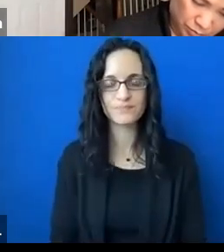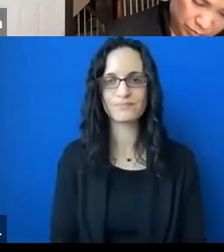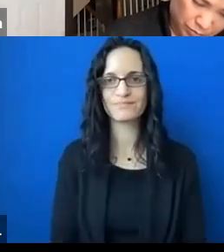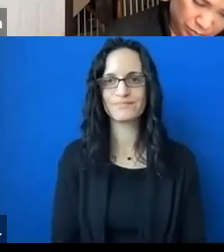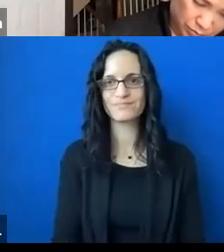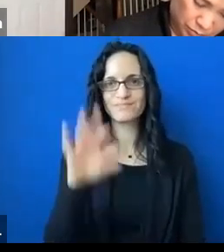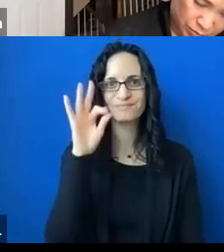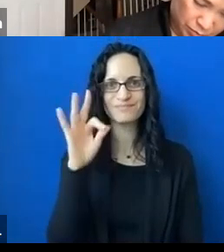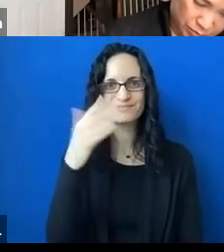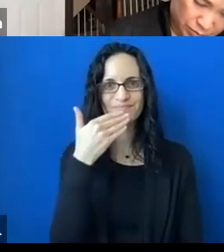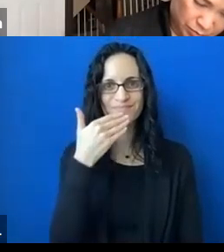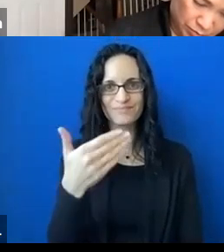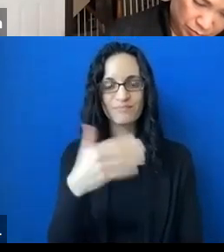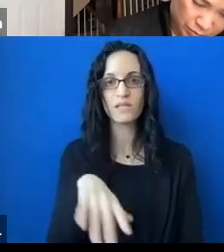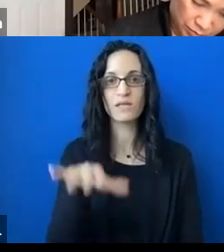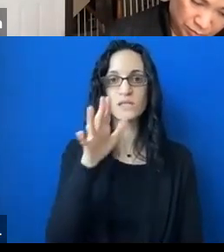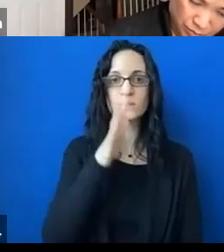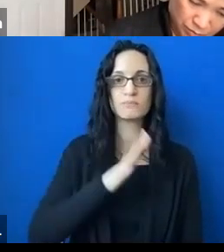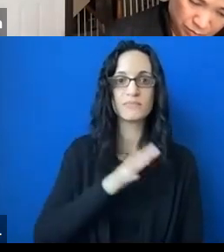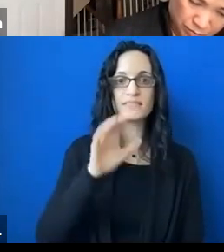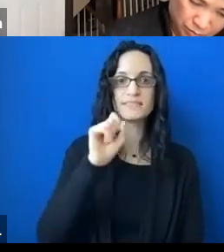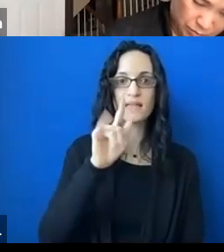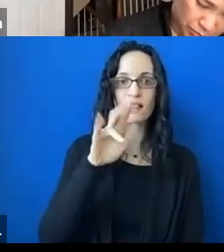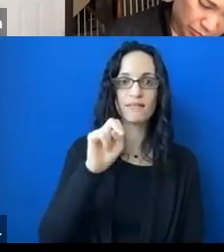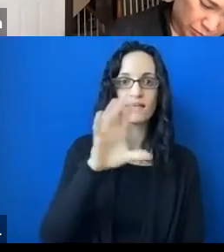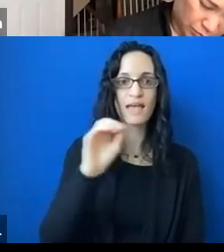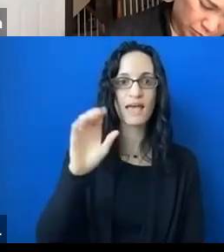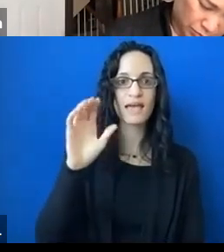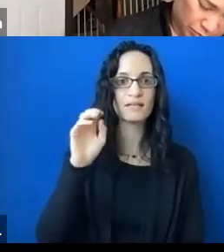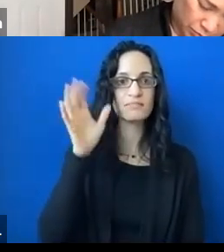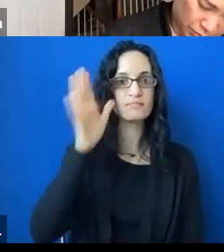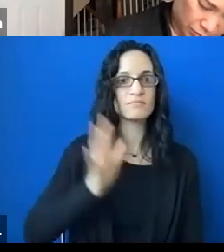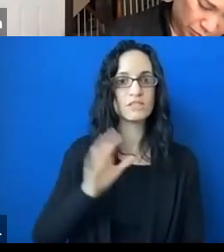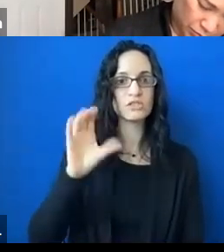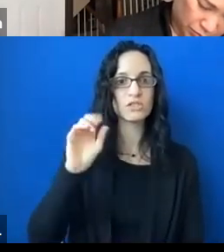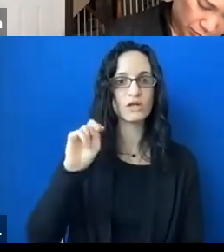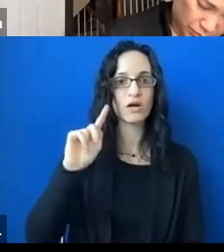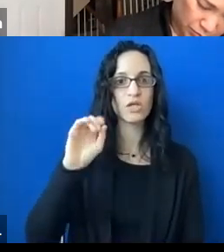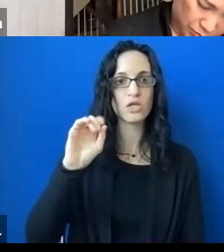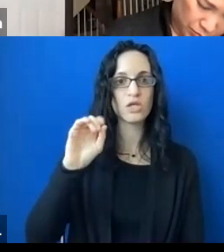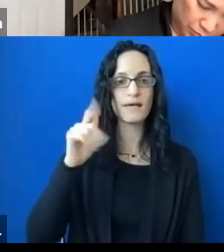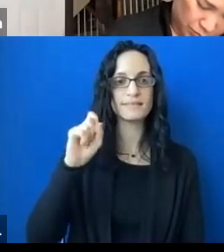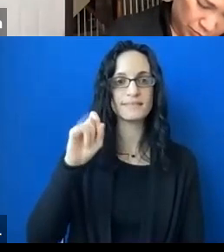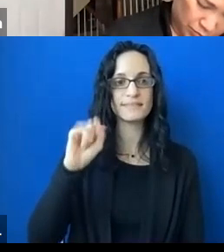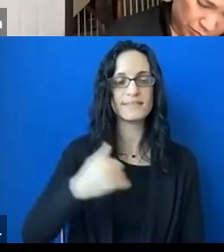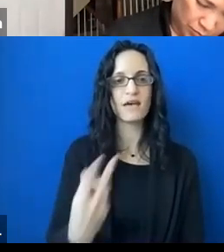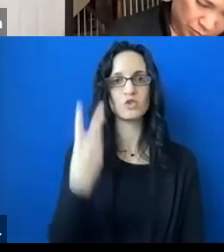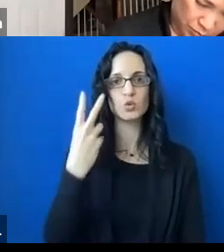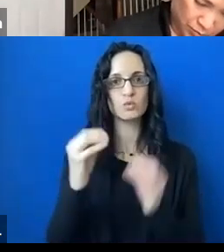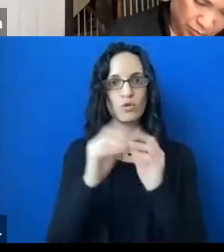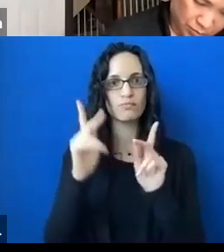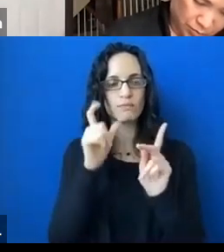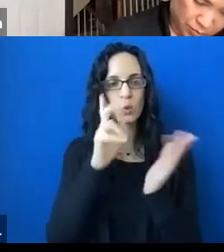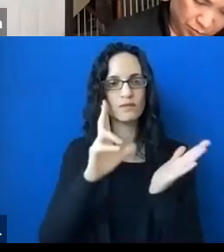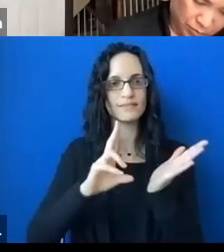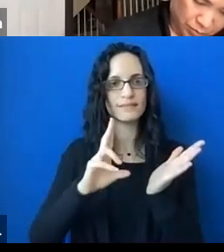Thank you. So Ms. Sullivan and Mr. Contempassis, we have two more speakers that are trying to speak that were signed up. So I'm going to